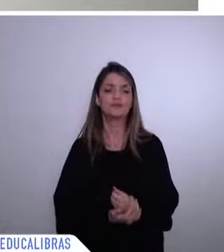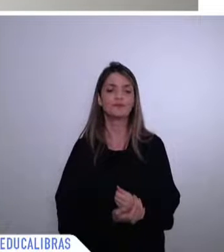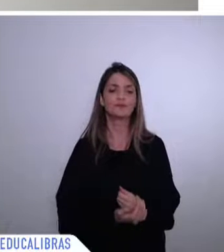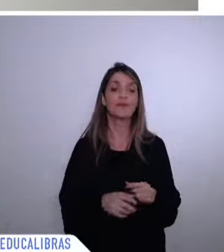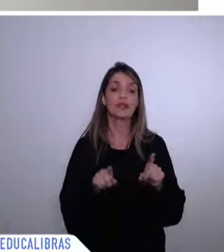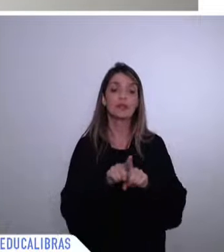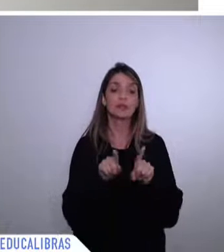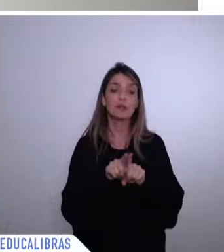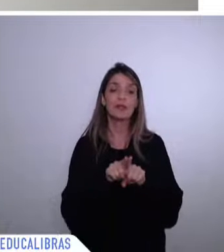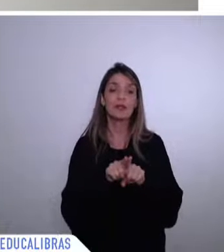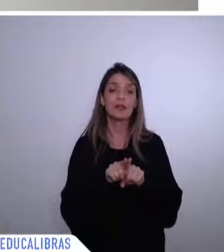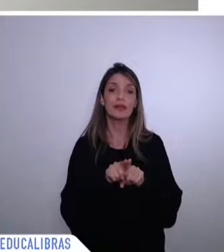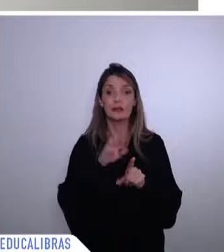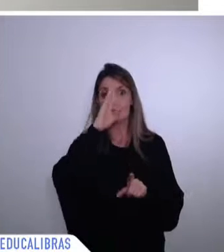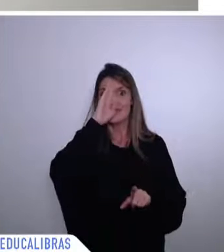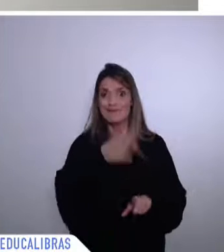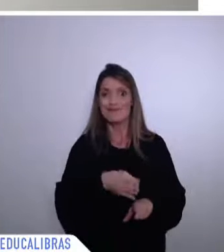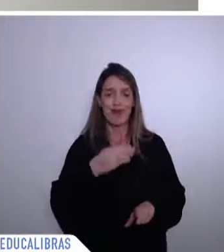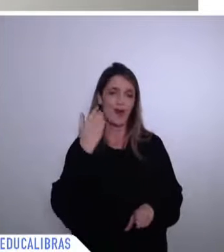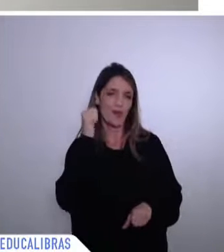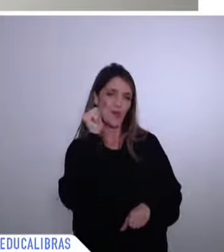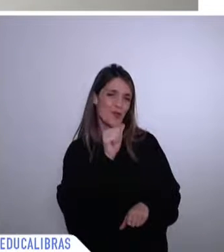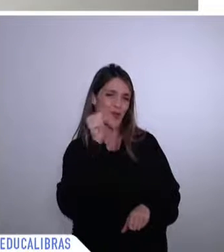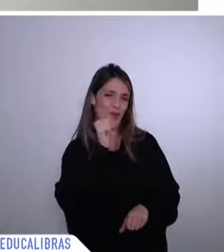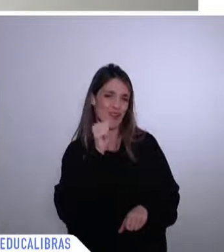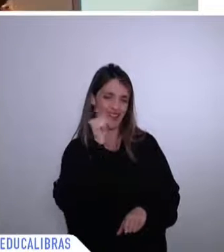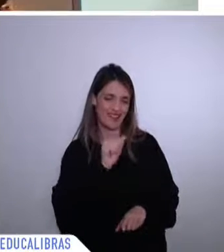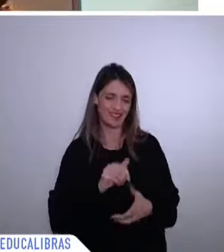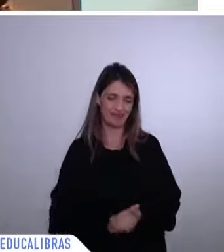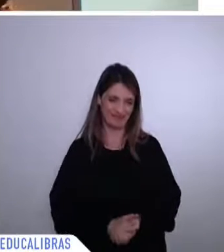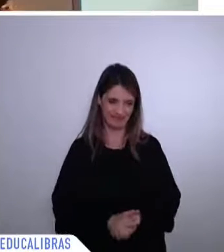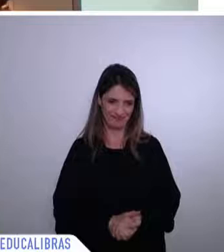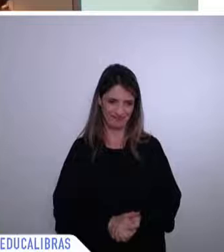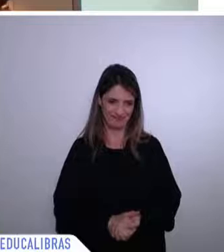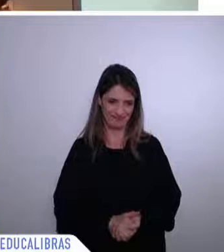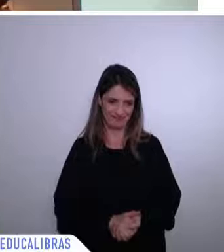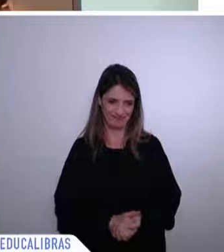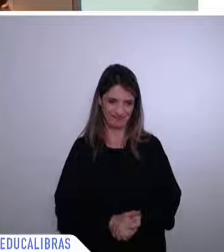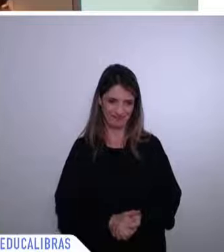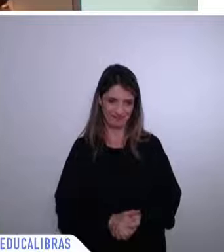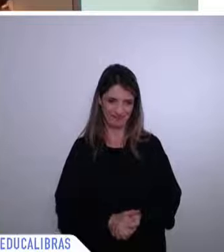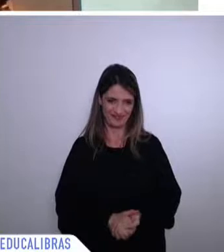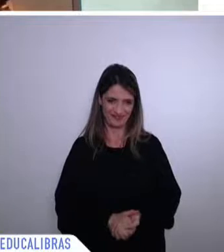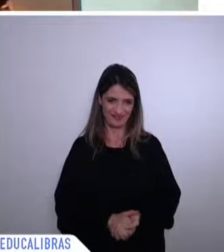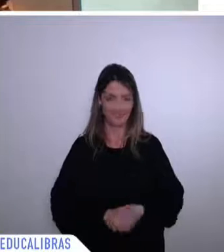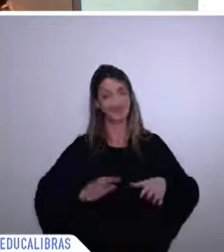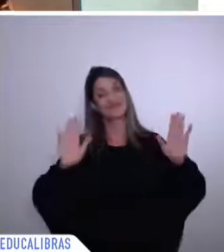security mechanisms, particularly for women. So now we move over to Joana.